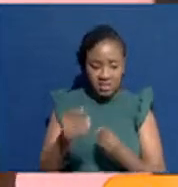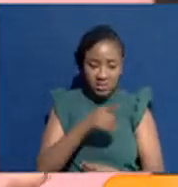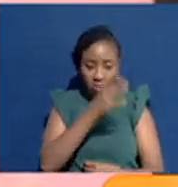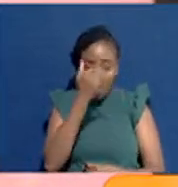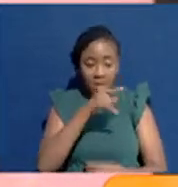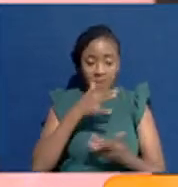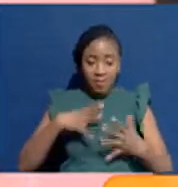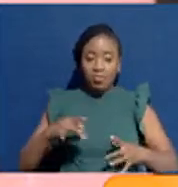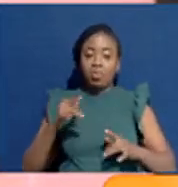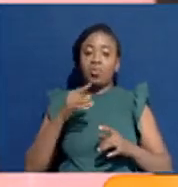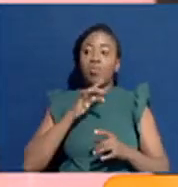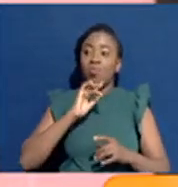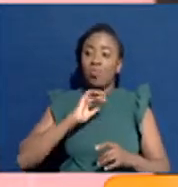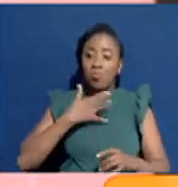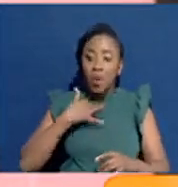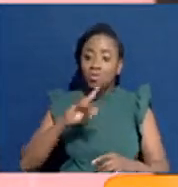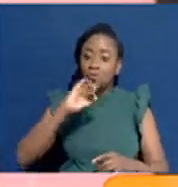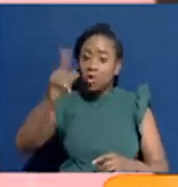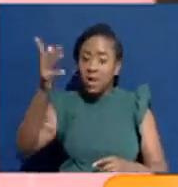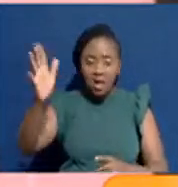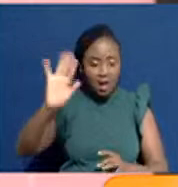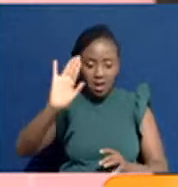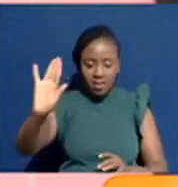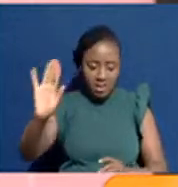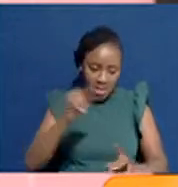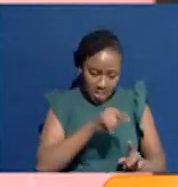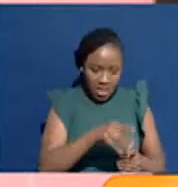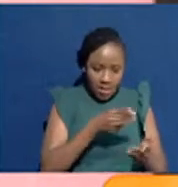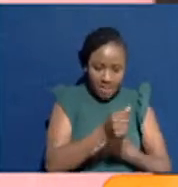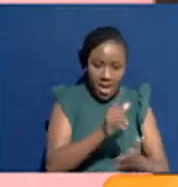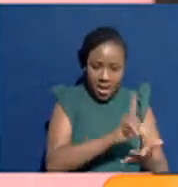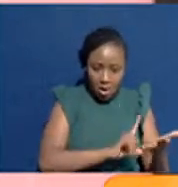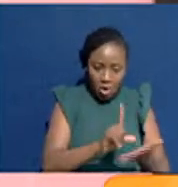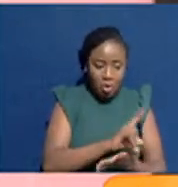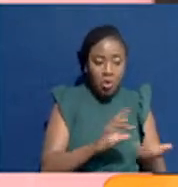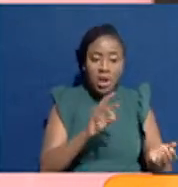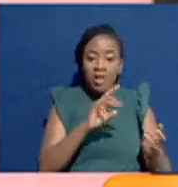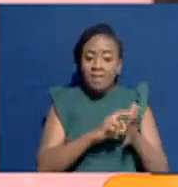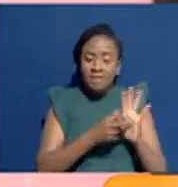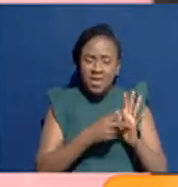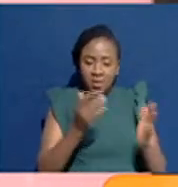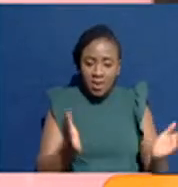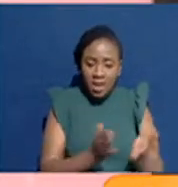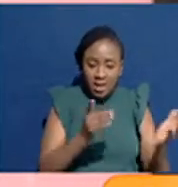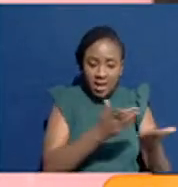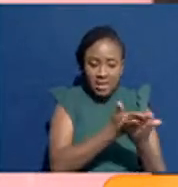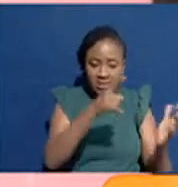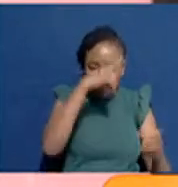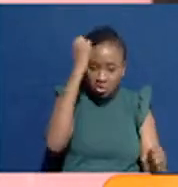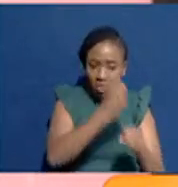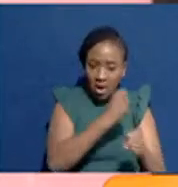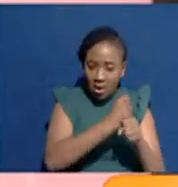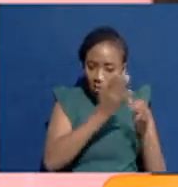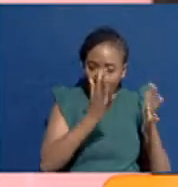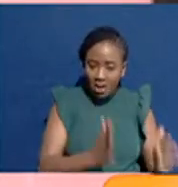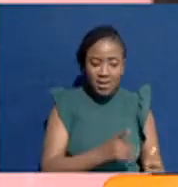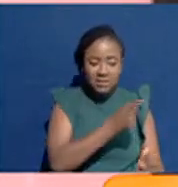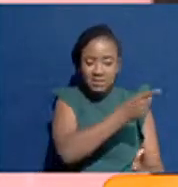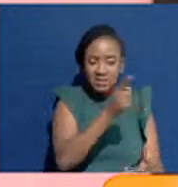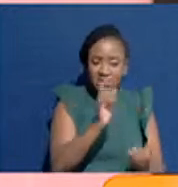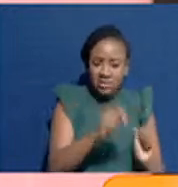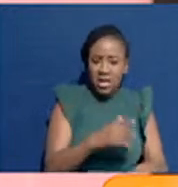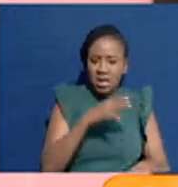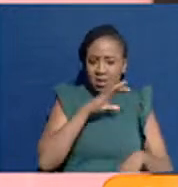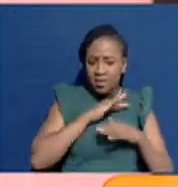that make life harder for the Jua Kali sector or more difficult? It eases up. Okay. You find there is something that has been done on leather